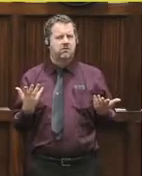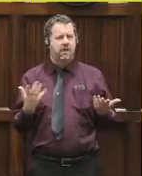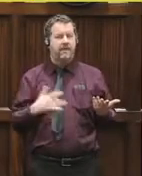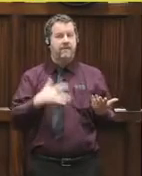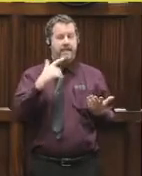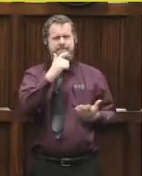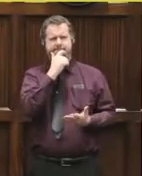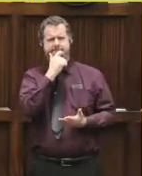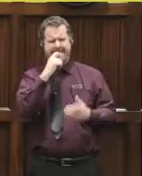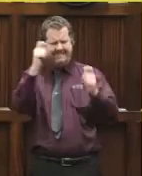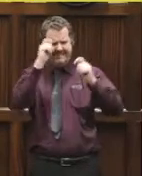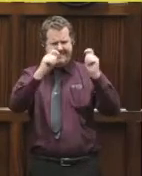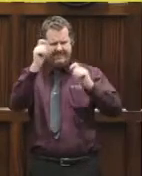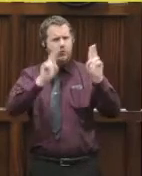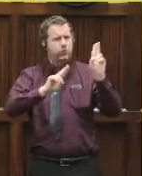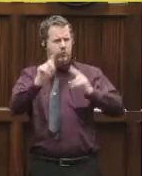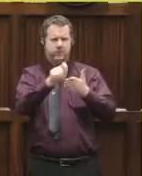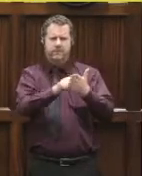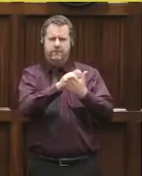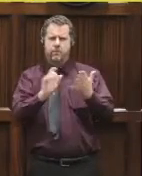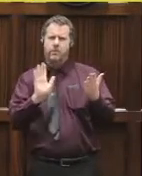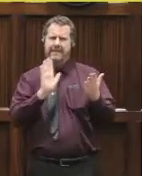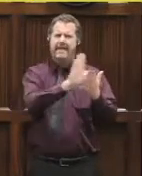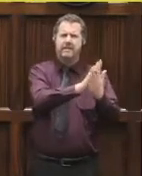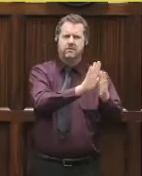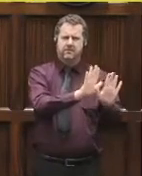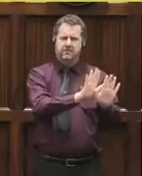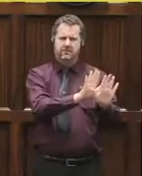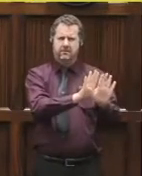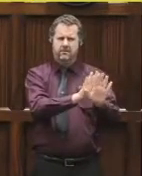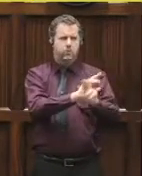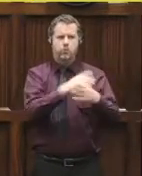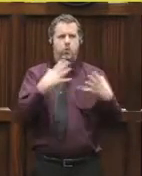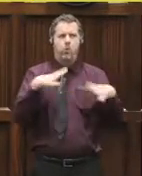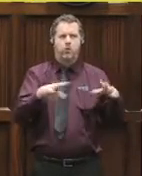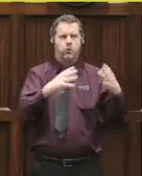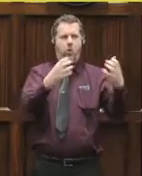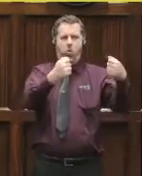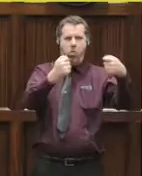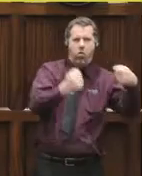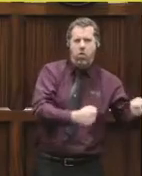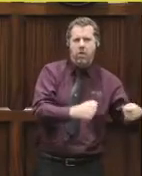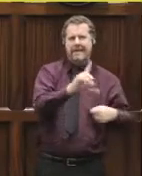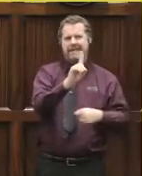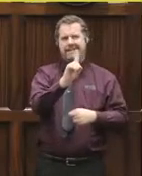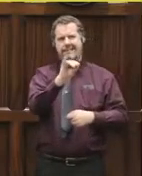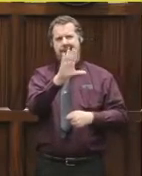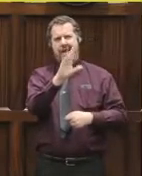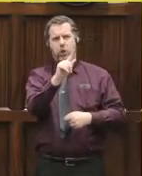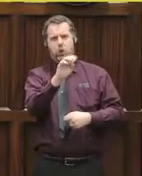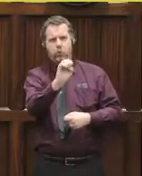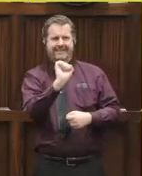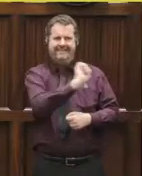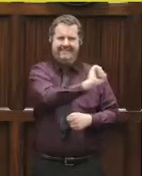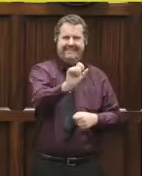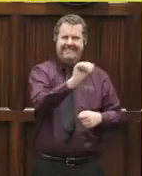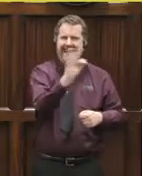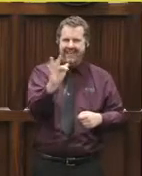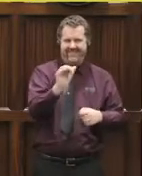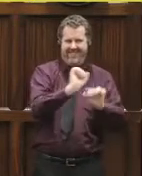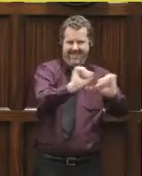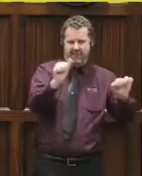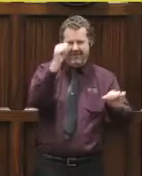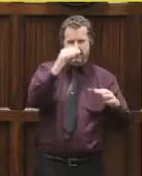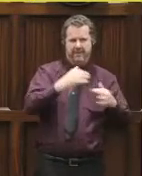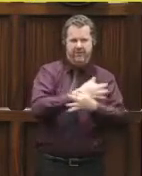it, I think we should vote against it in defence of not diluting staff academic freedom. Having said that, I've already said that